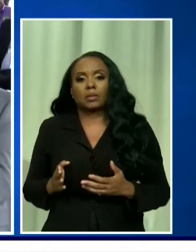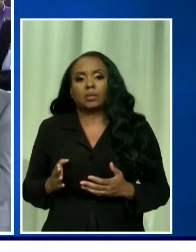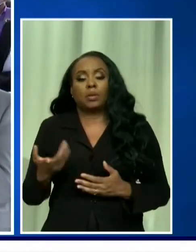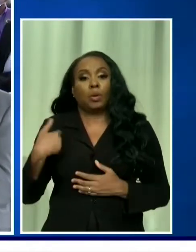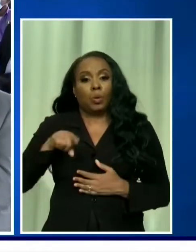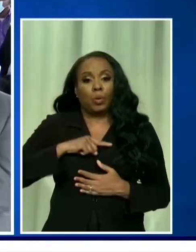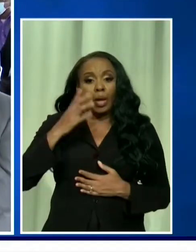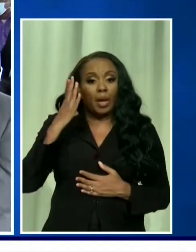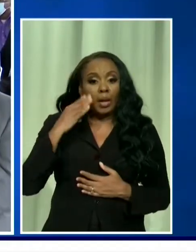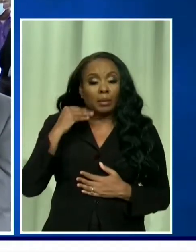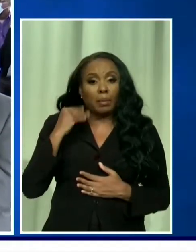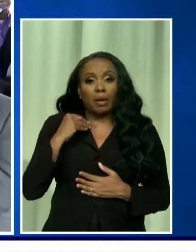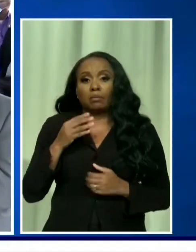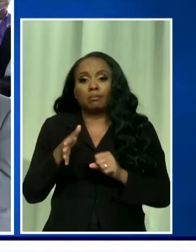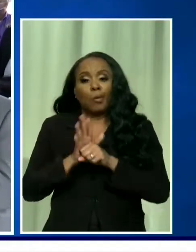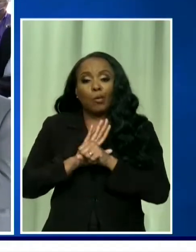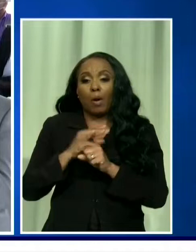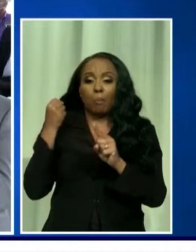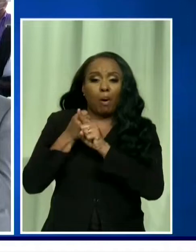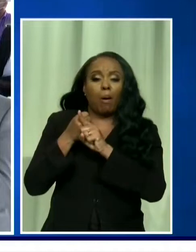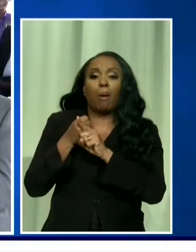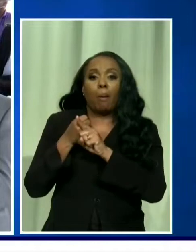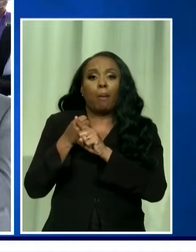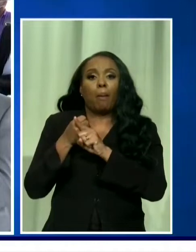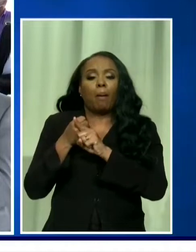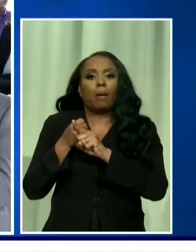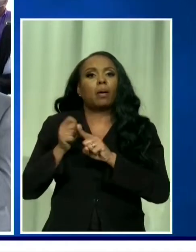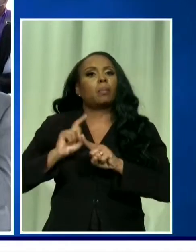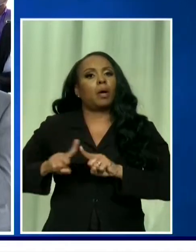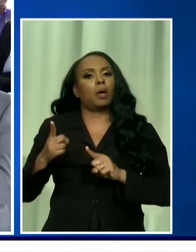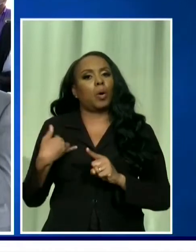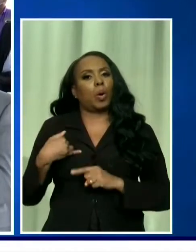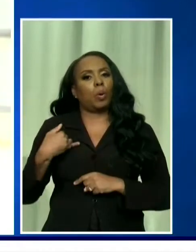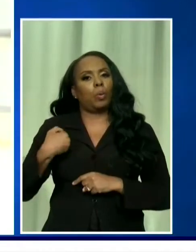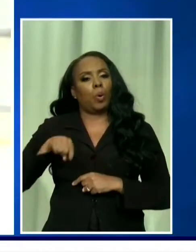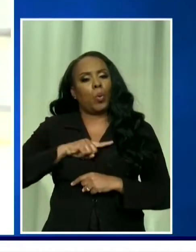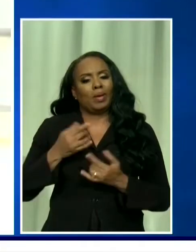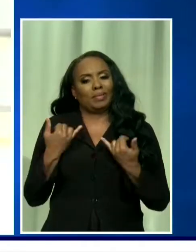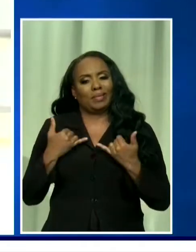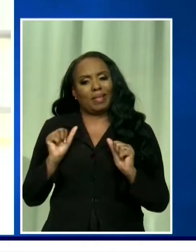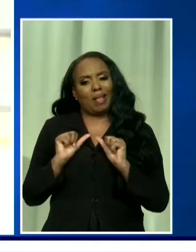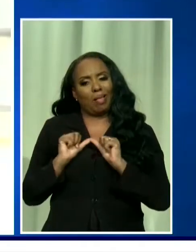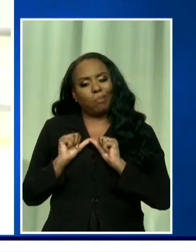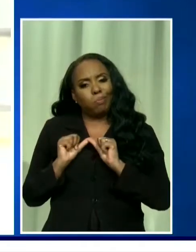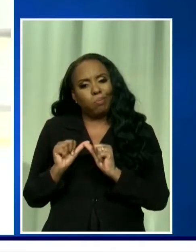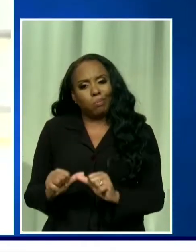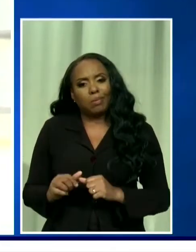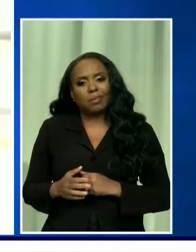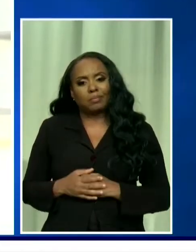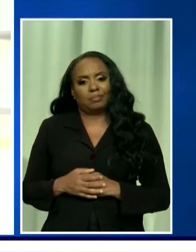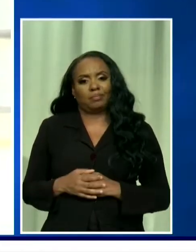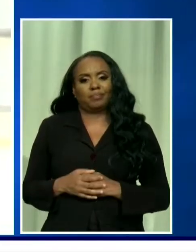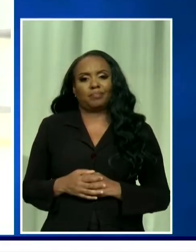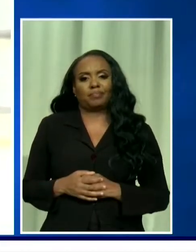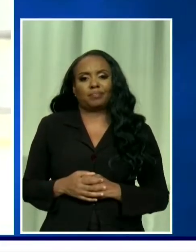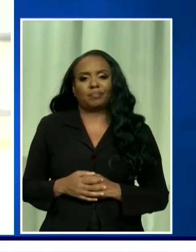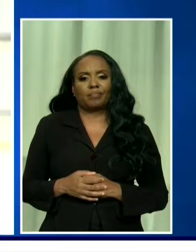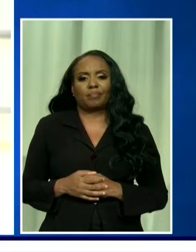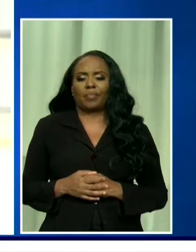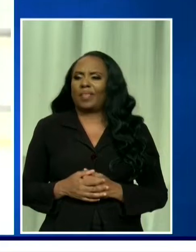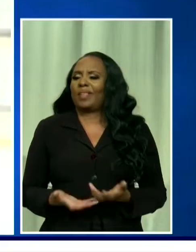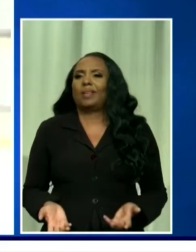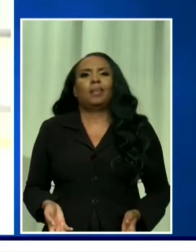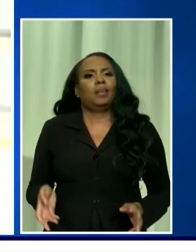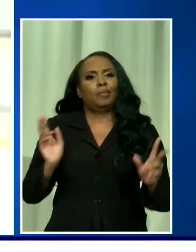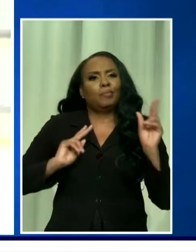pandemic, in spite of all else that we are facing. No one takes up $12 million and invests